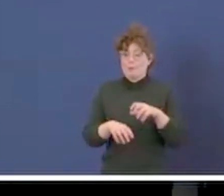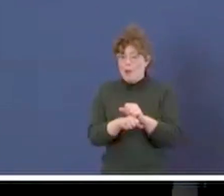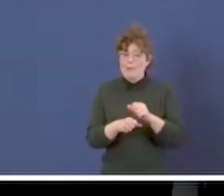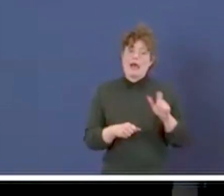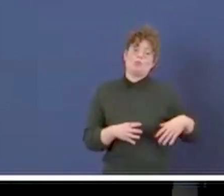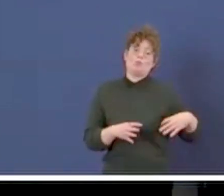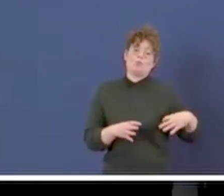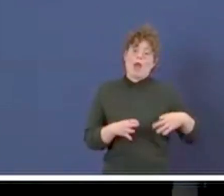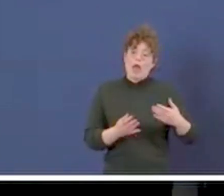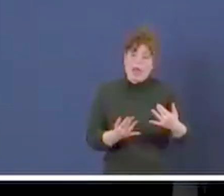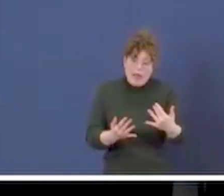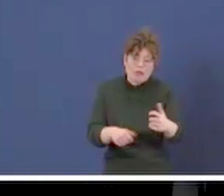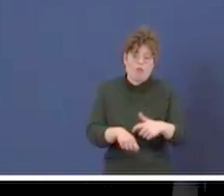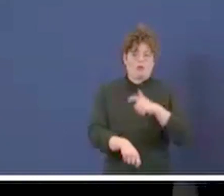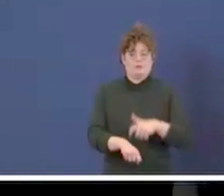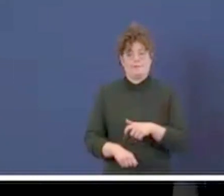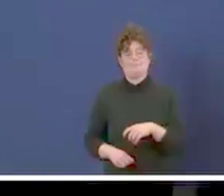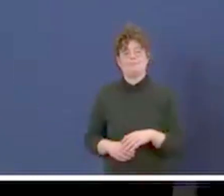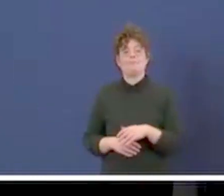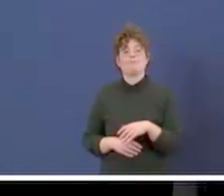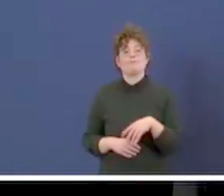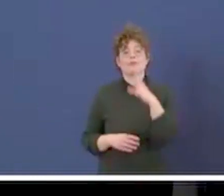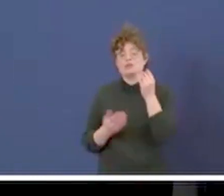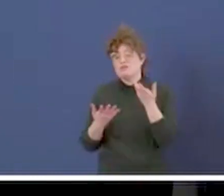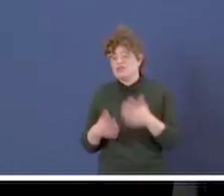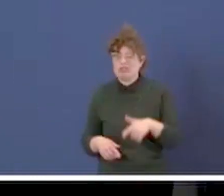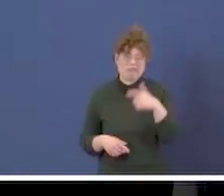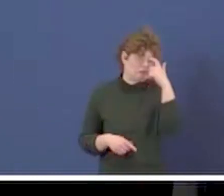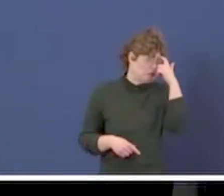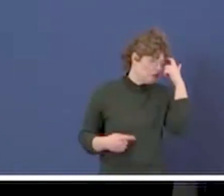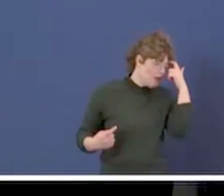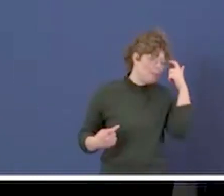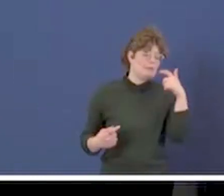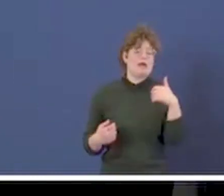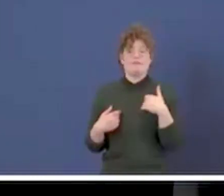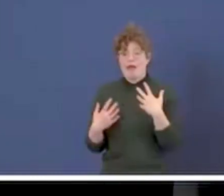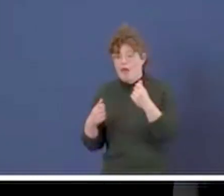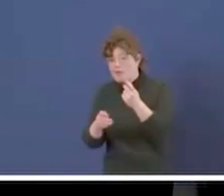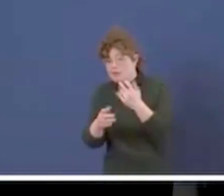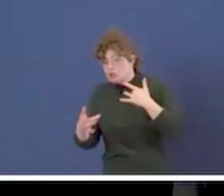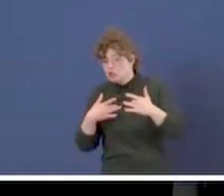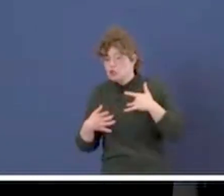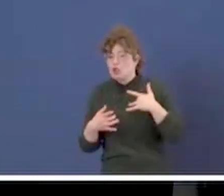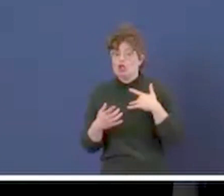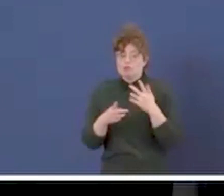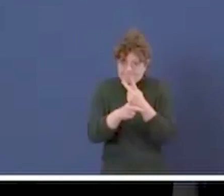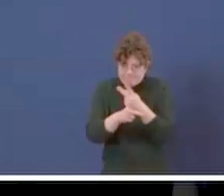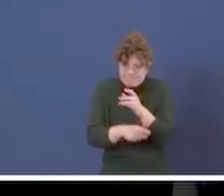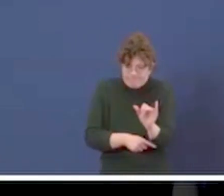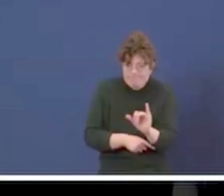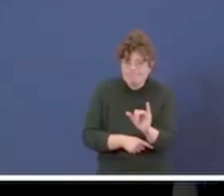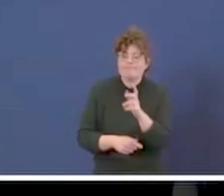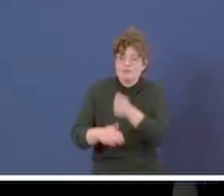to wait a long time. After experiencing recent trauma and often having health concerns to navigate, shelter